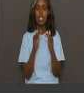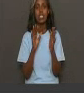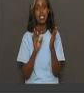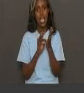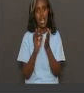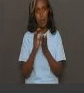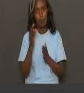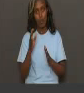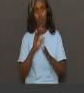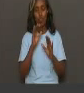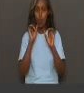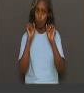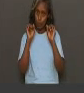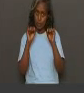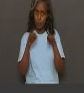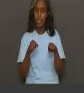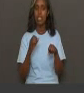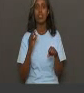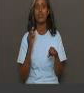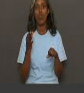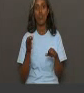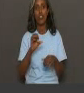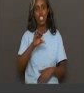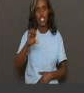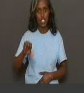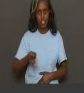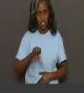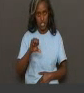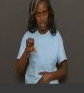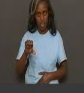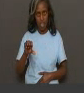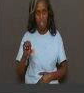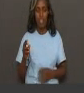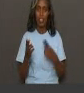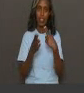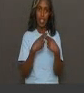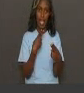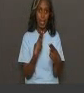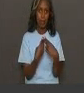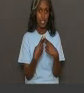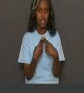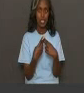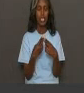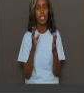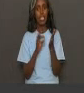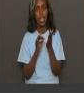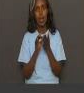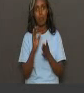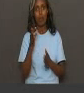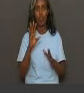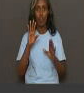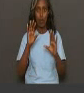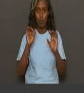the number of possibilities of injera times the number